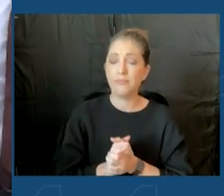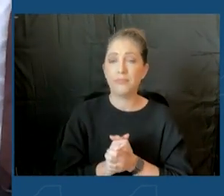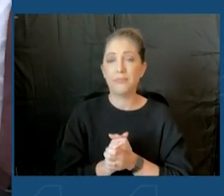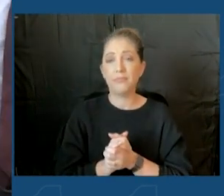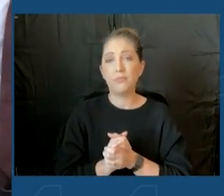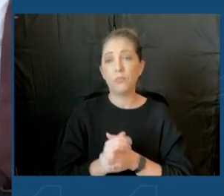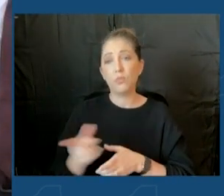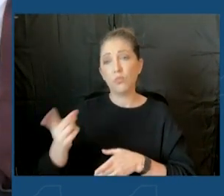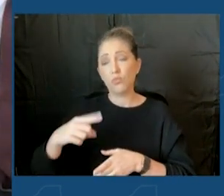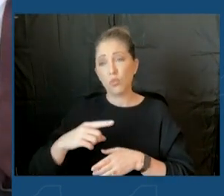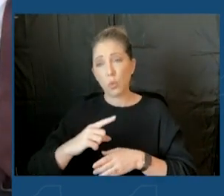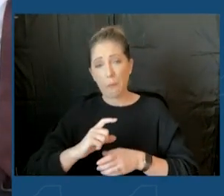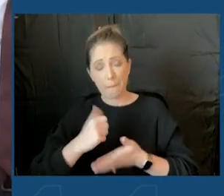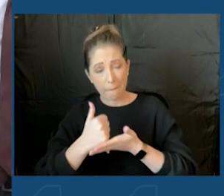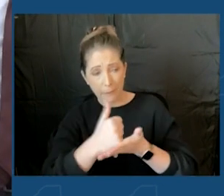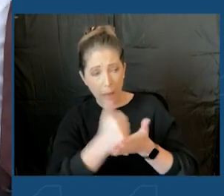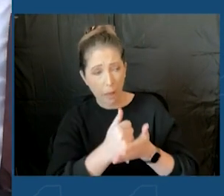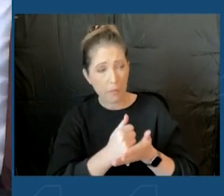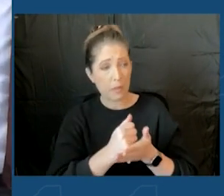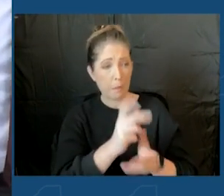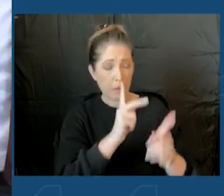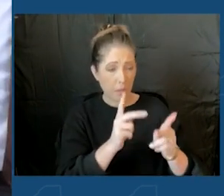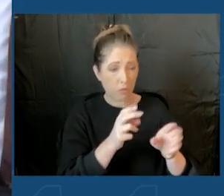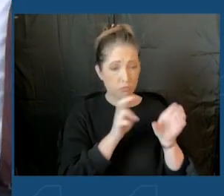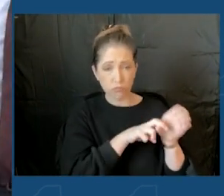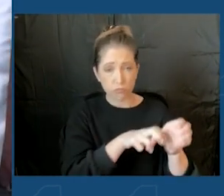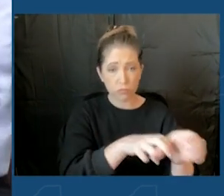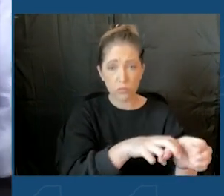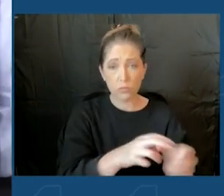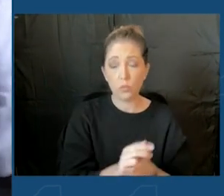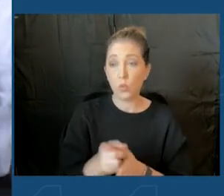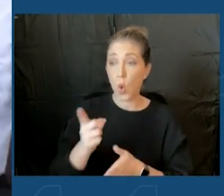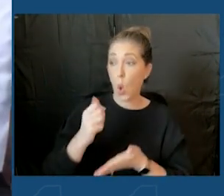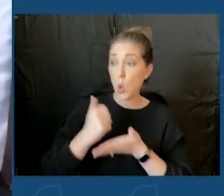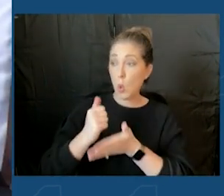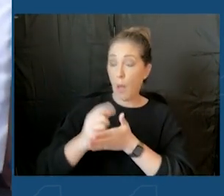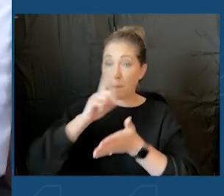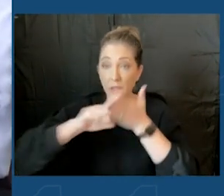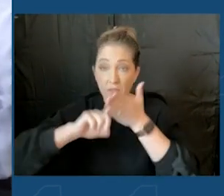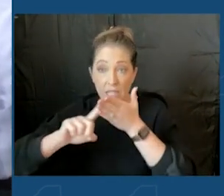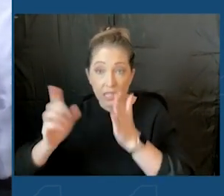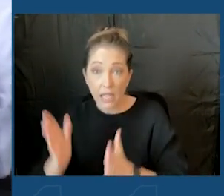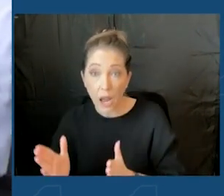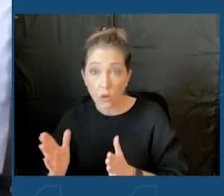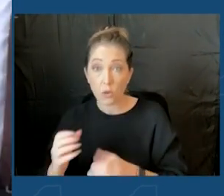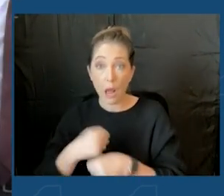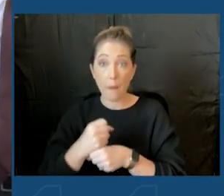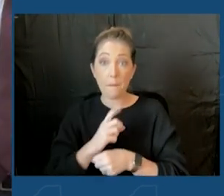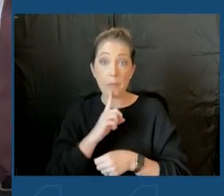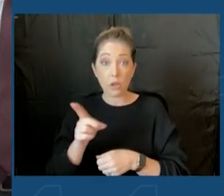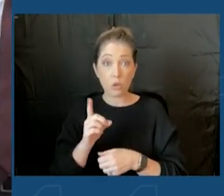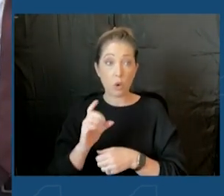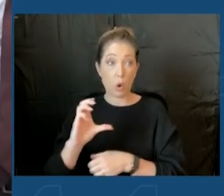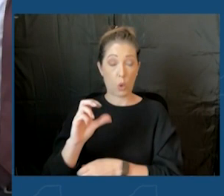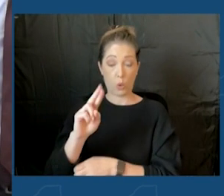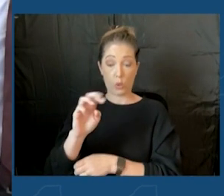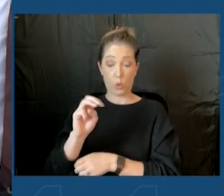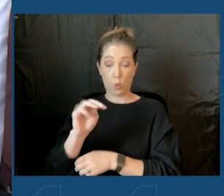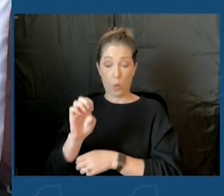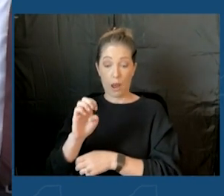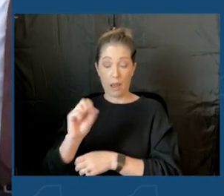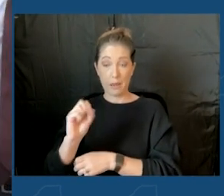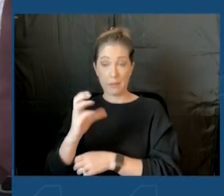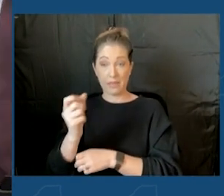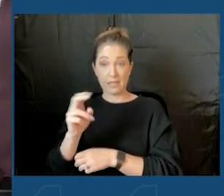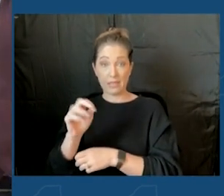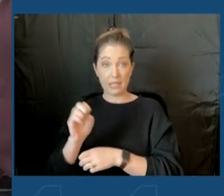and working with the investigators in the response to make sure that the crime scene wasn't disturbed. This person was on the loose. We didn't know what